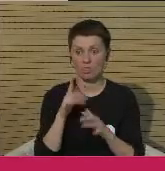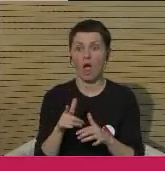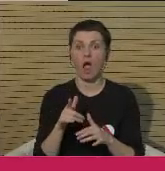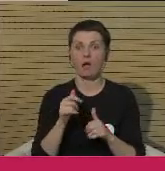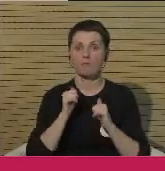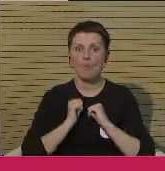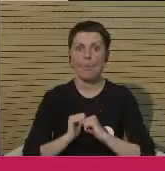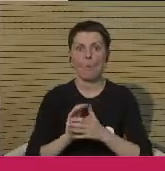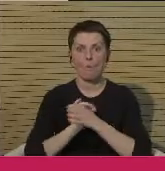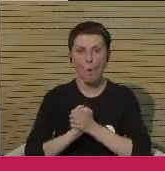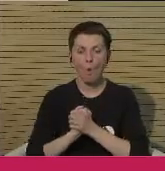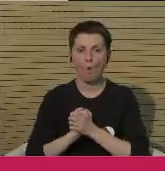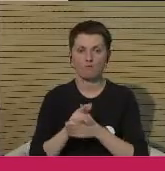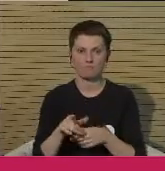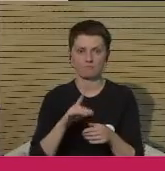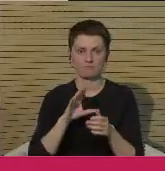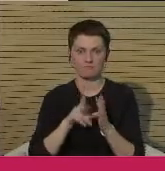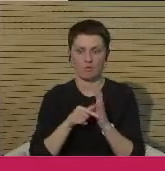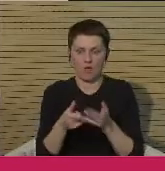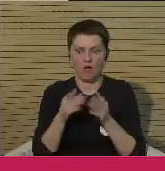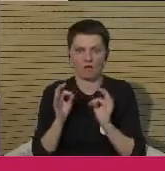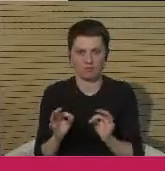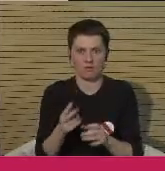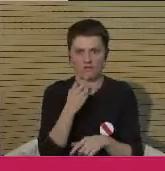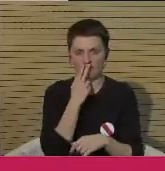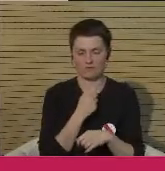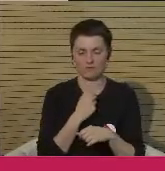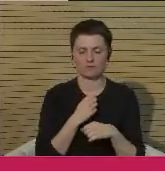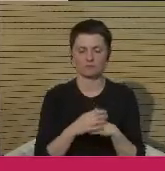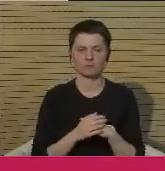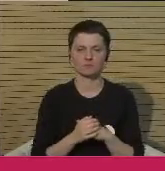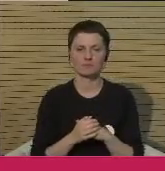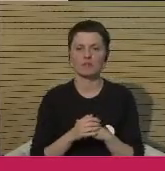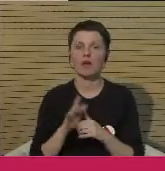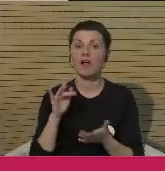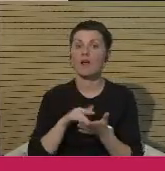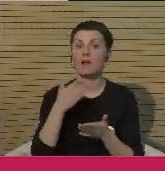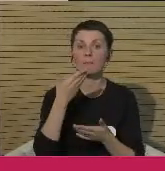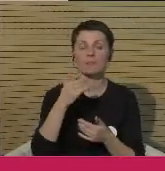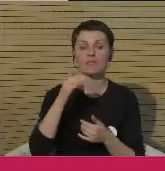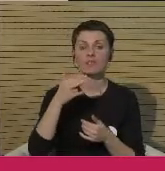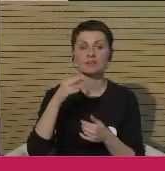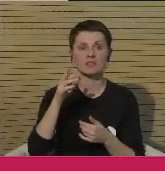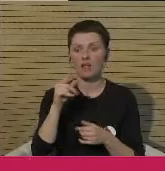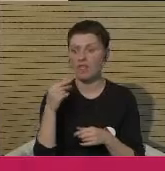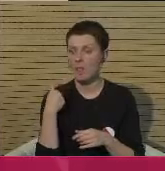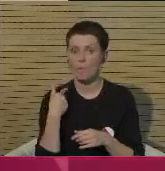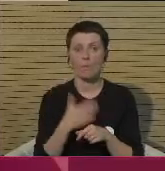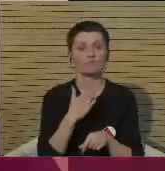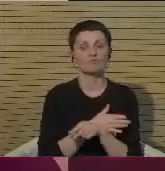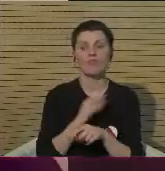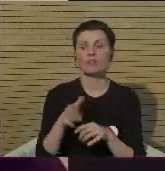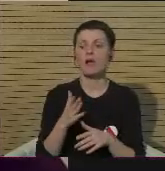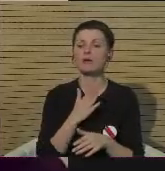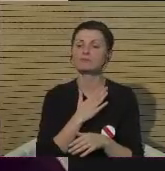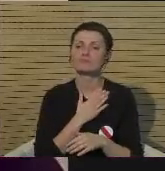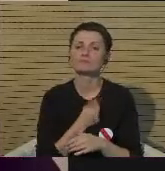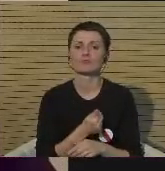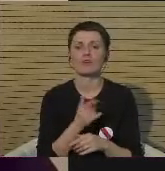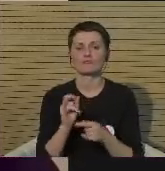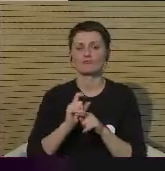changed. The Minsk was not that peaceful as it is now. It was kind of belligerent,